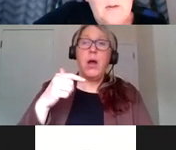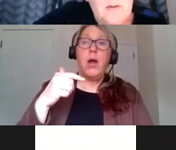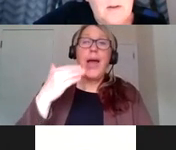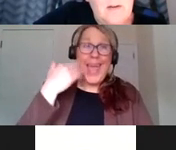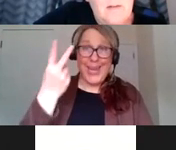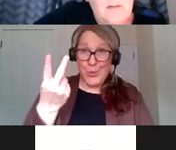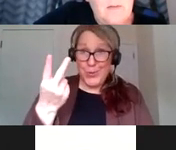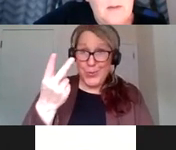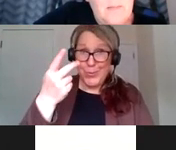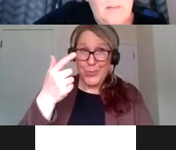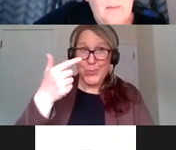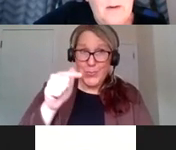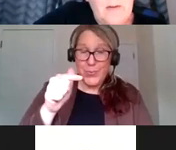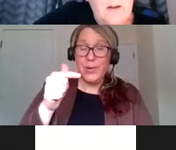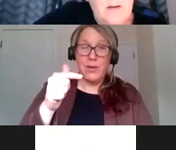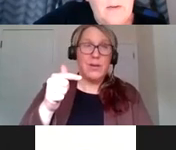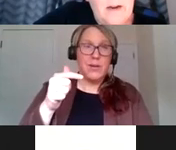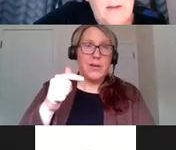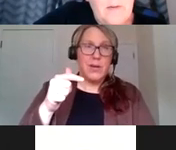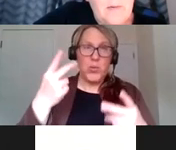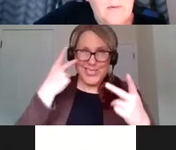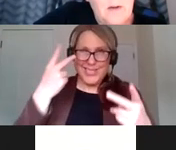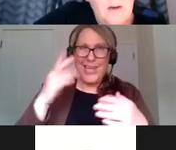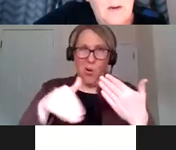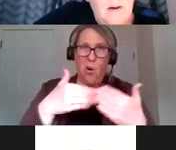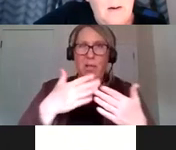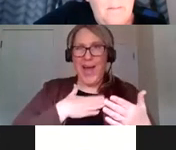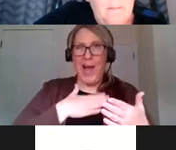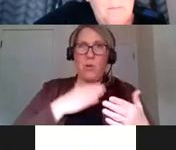it's just gonna do the same thing where we're gonna see all of our heading 2s.